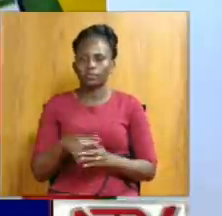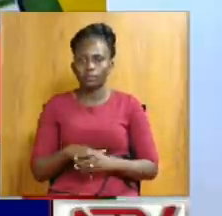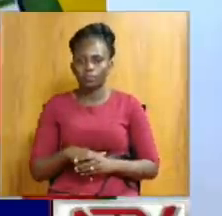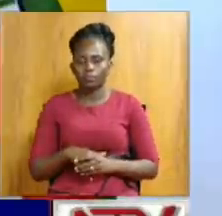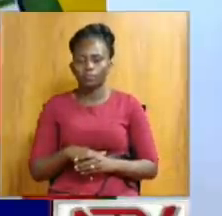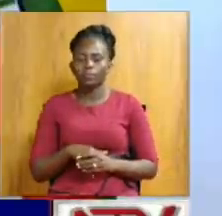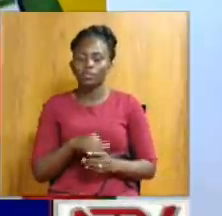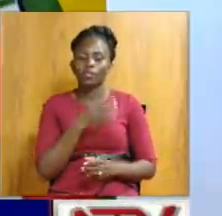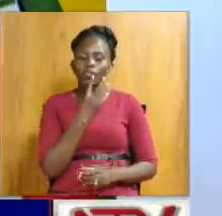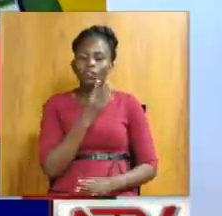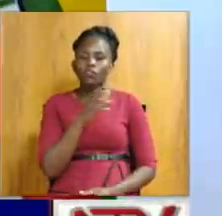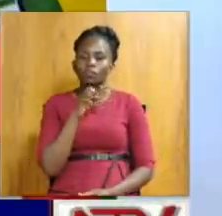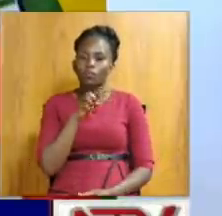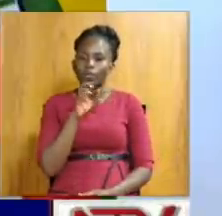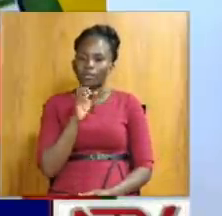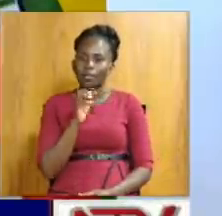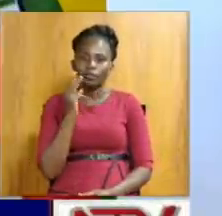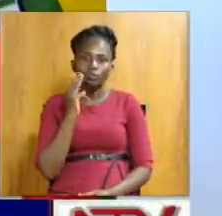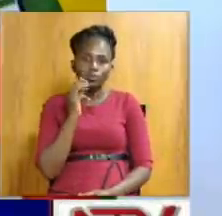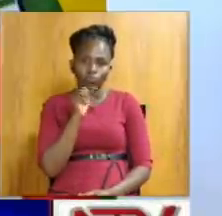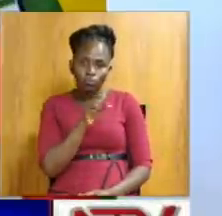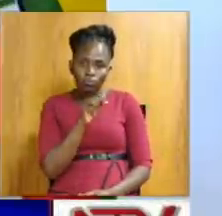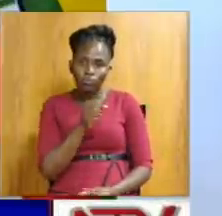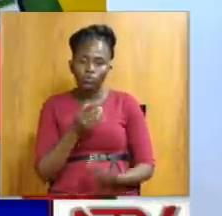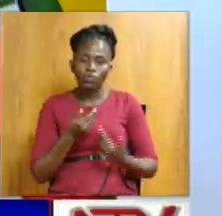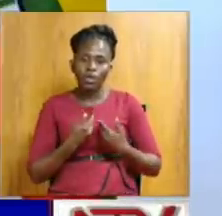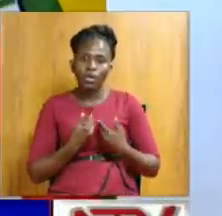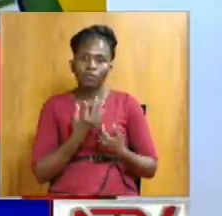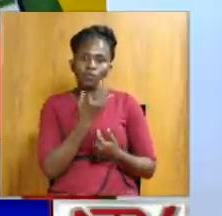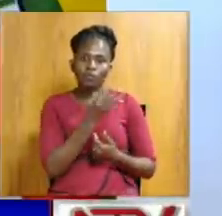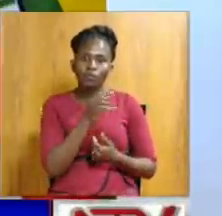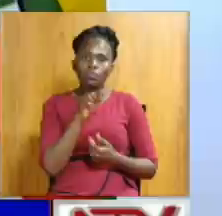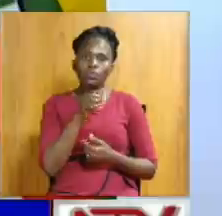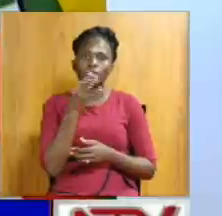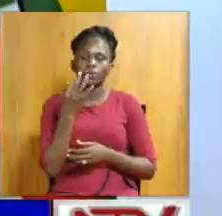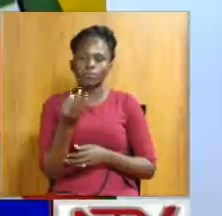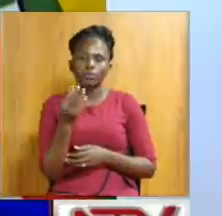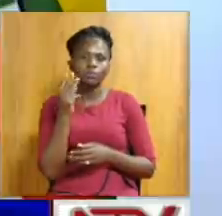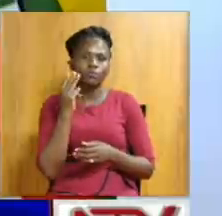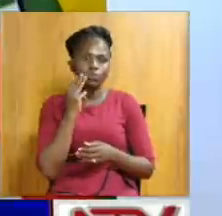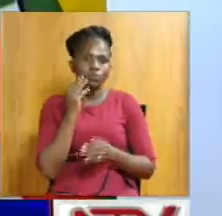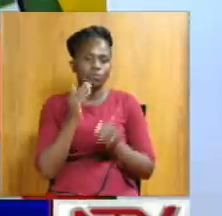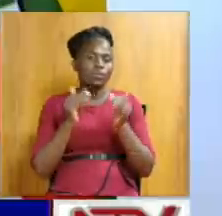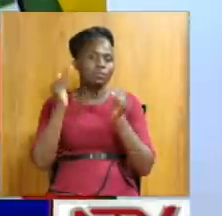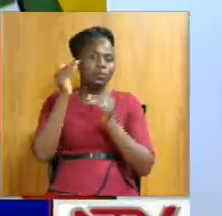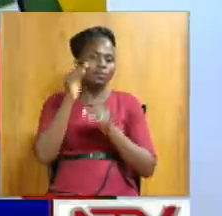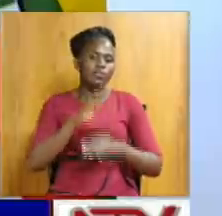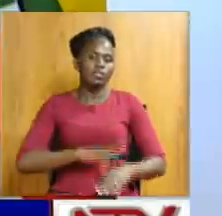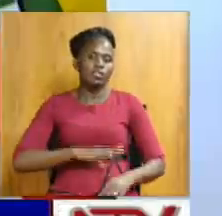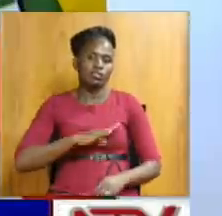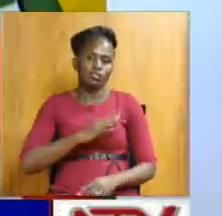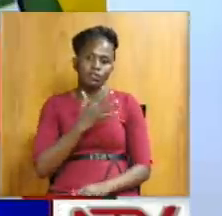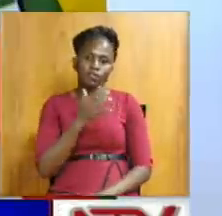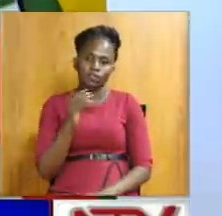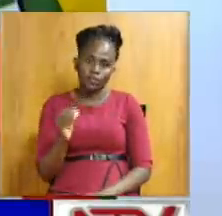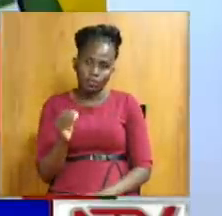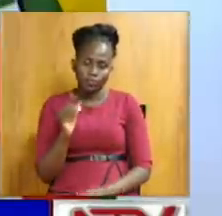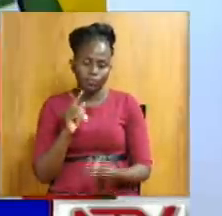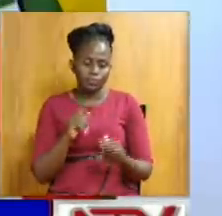million, you have got 3.3 million above the age of 50 years. You have